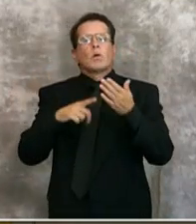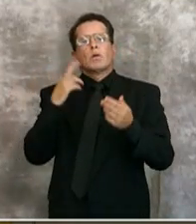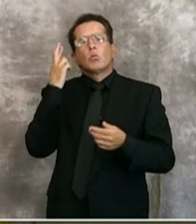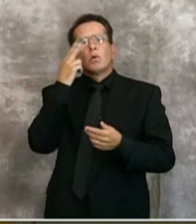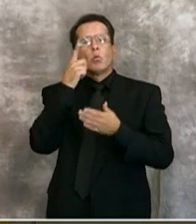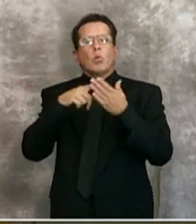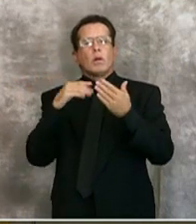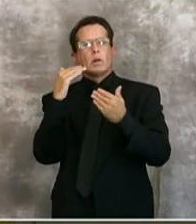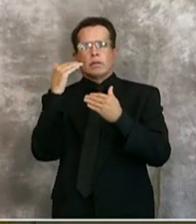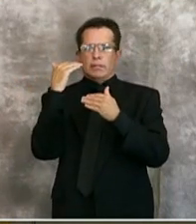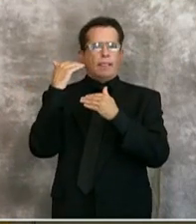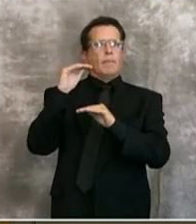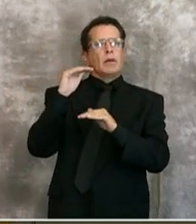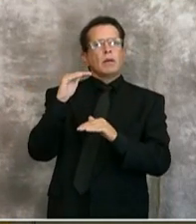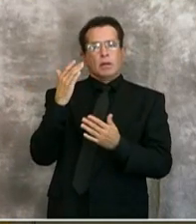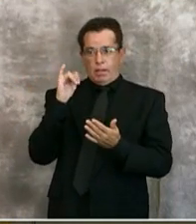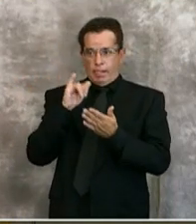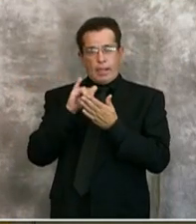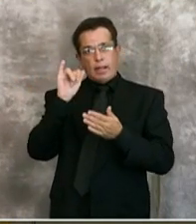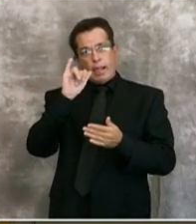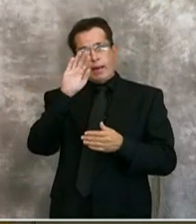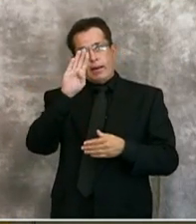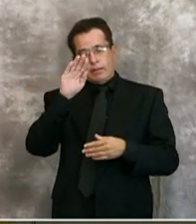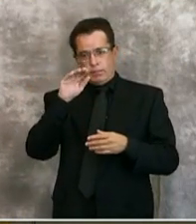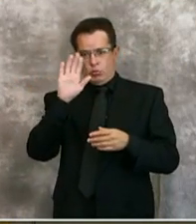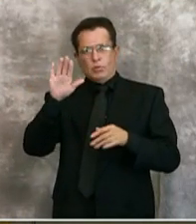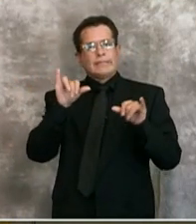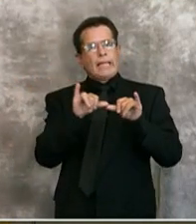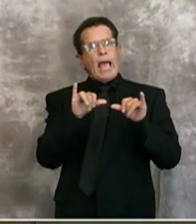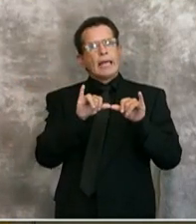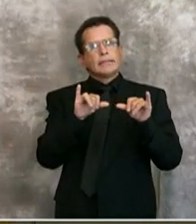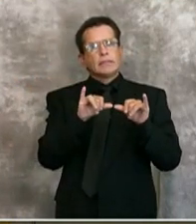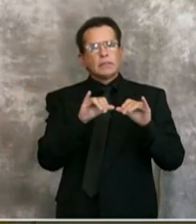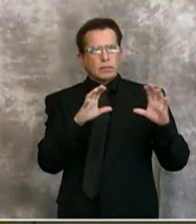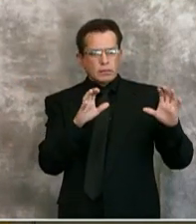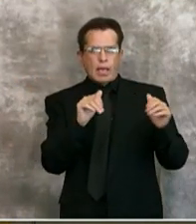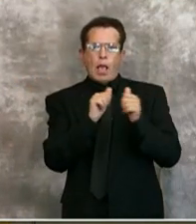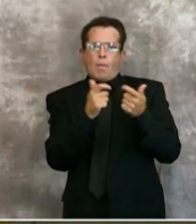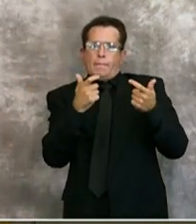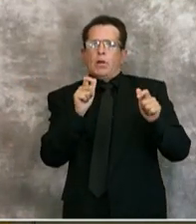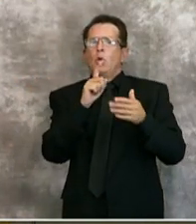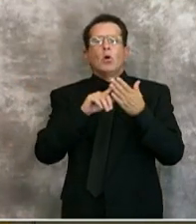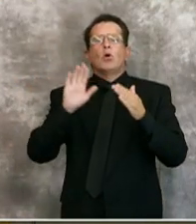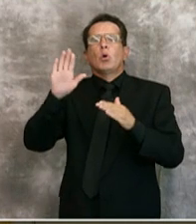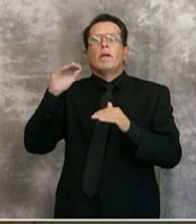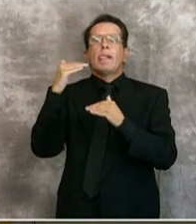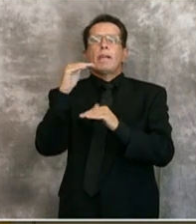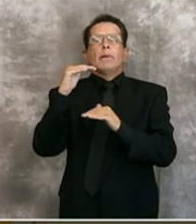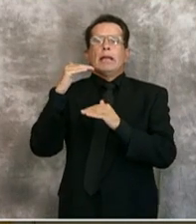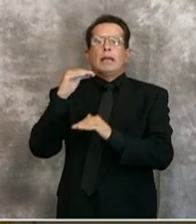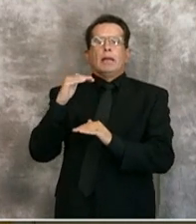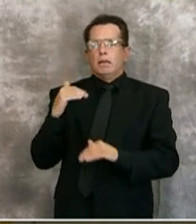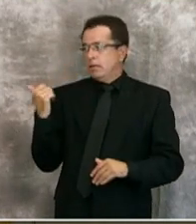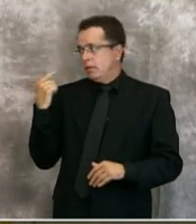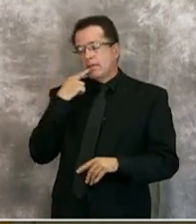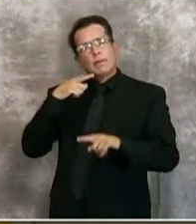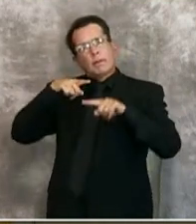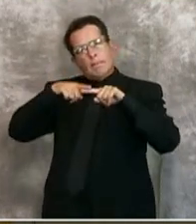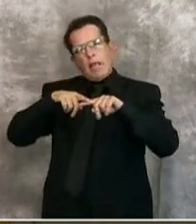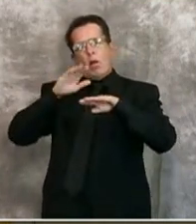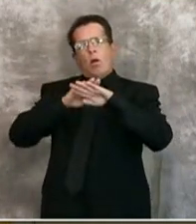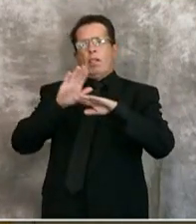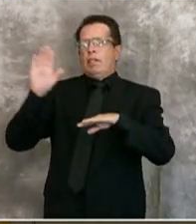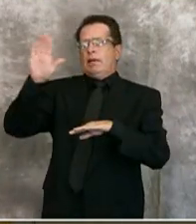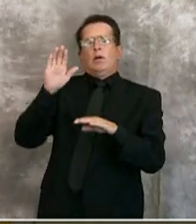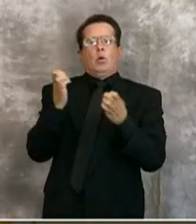something like batch size and how many you can do at once, or what is the constraint with your equipment? Well, again, it depends on each